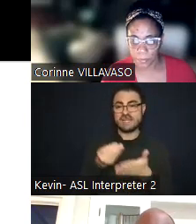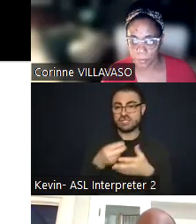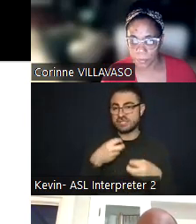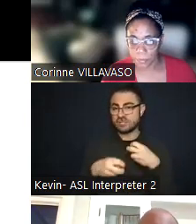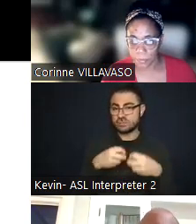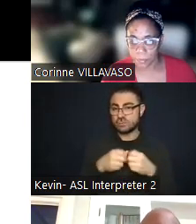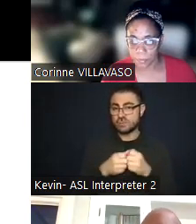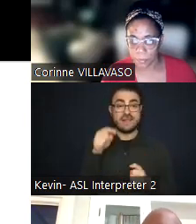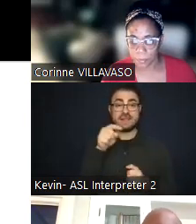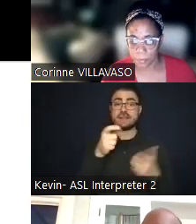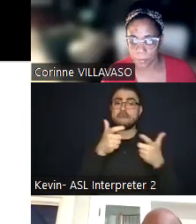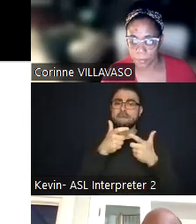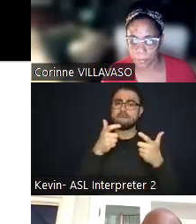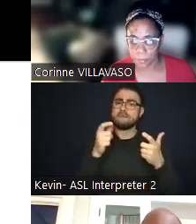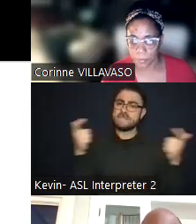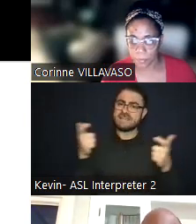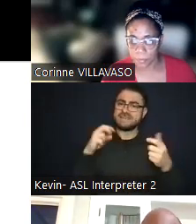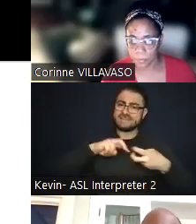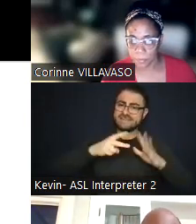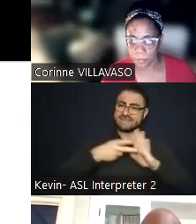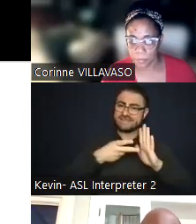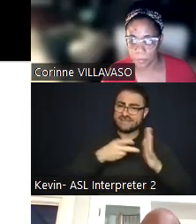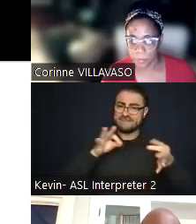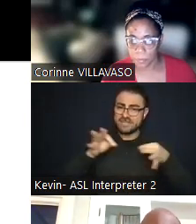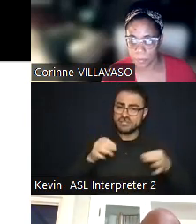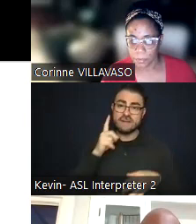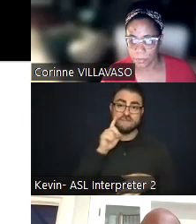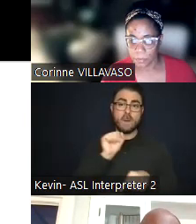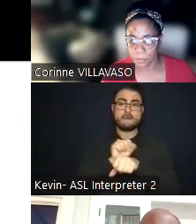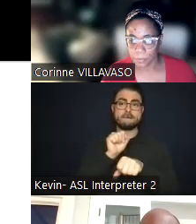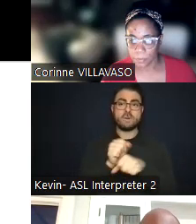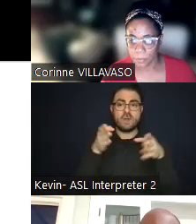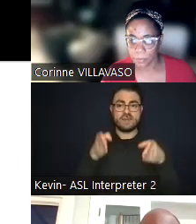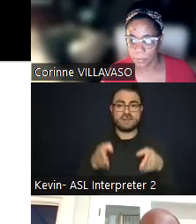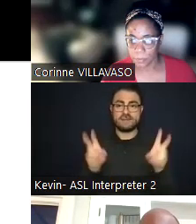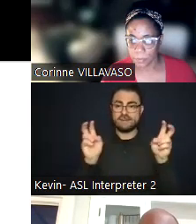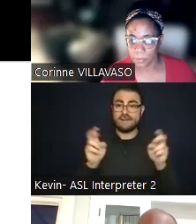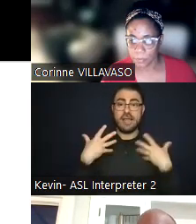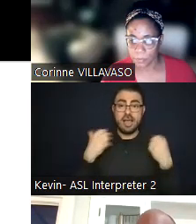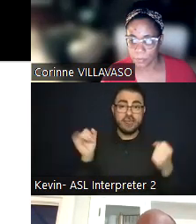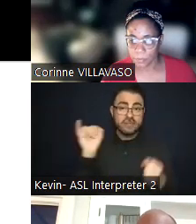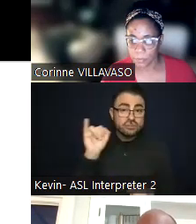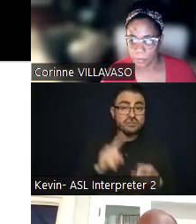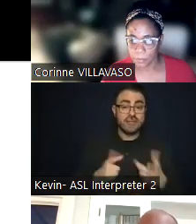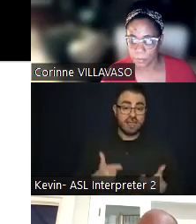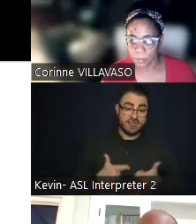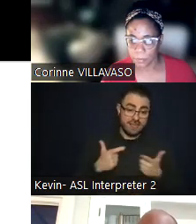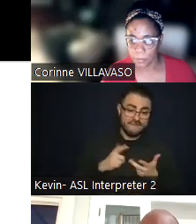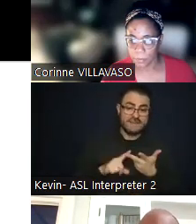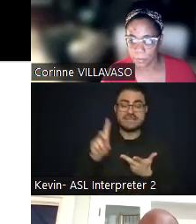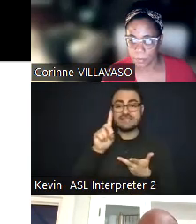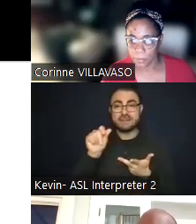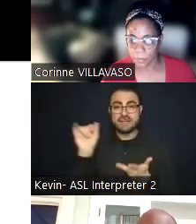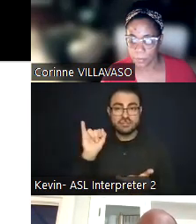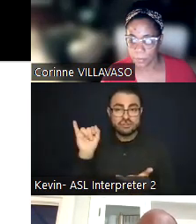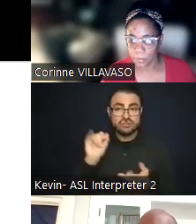think the definition of an employee, you know, like health insurance, and like life disability and stuff like those benefits along with like